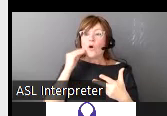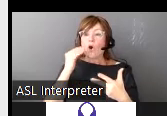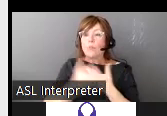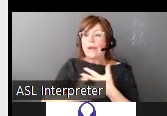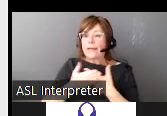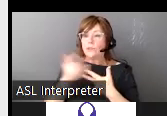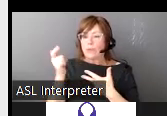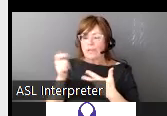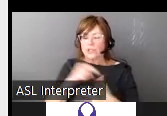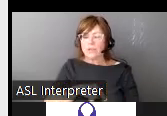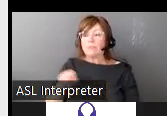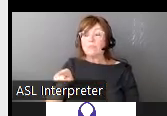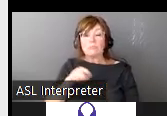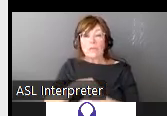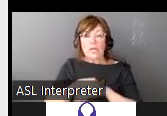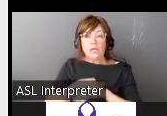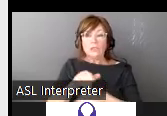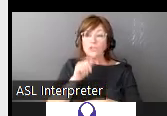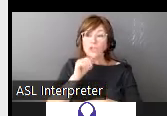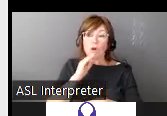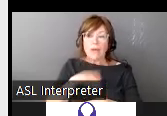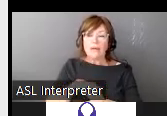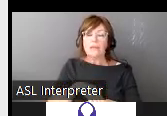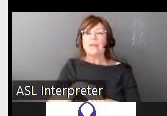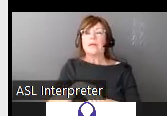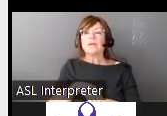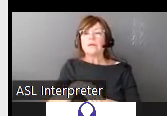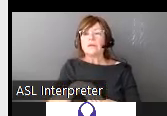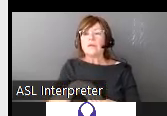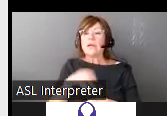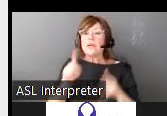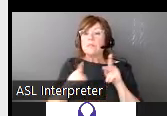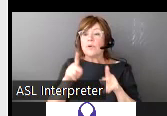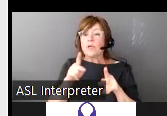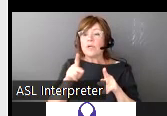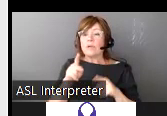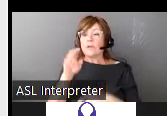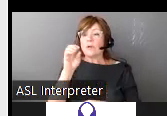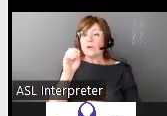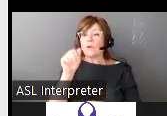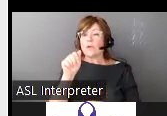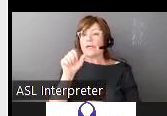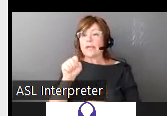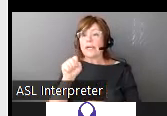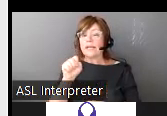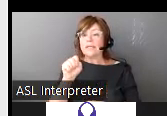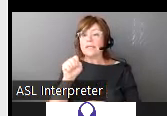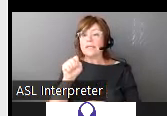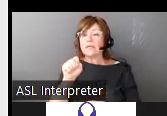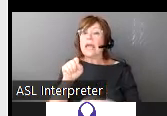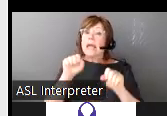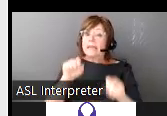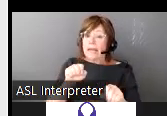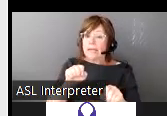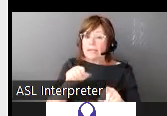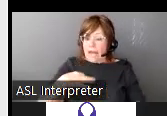English. Apart from the OAS, Canadians with low incomes who already received the OAS can apply for the Guaranteed